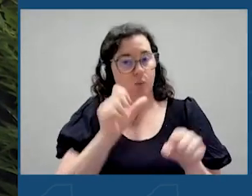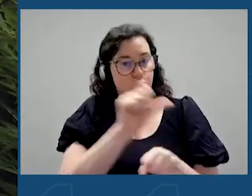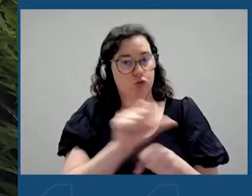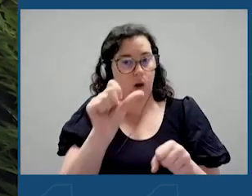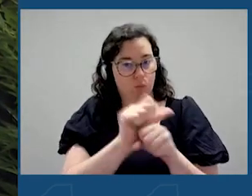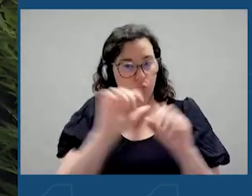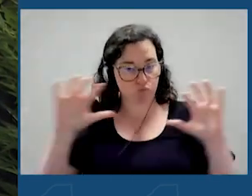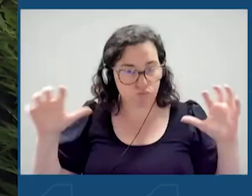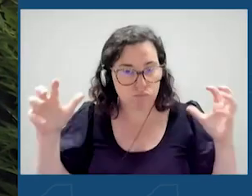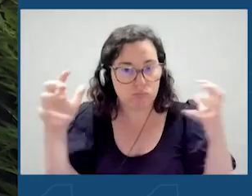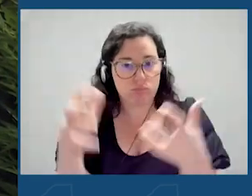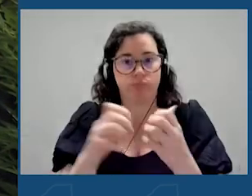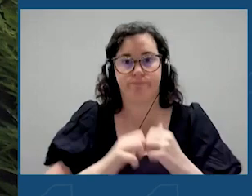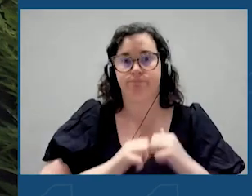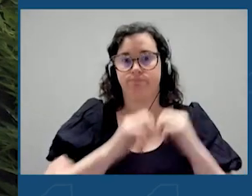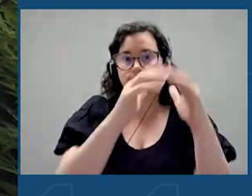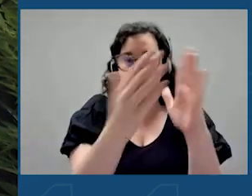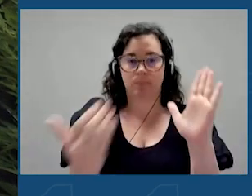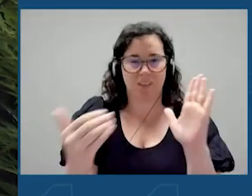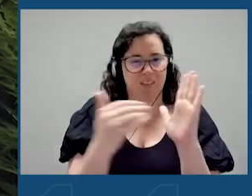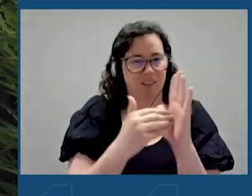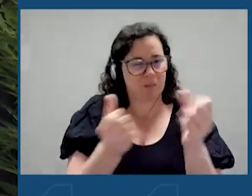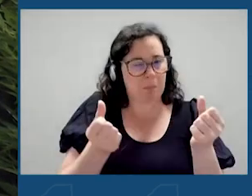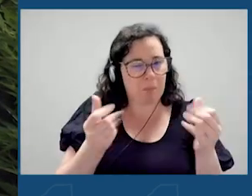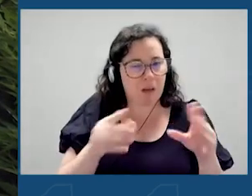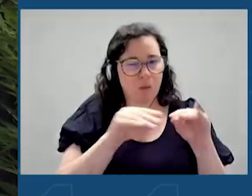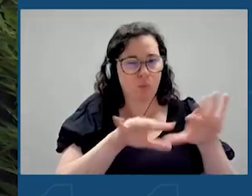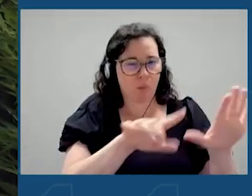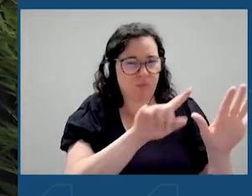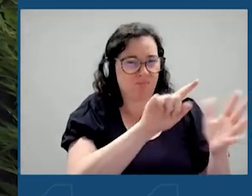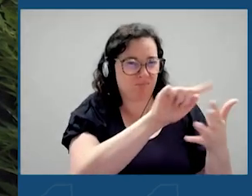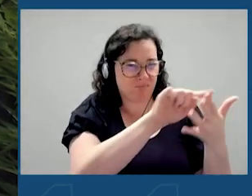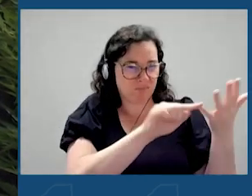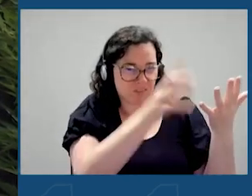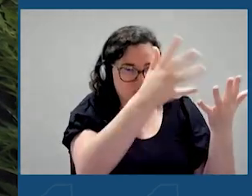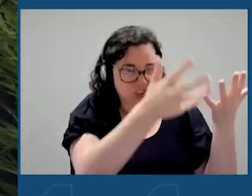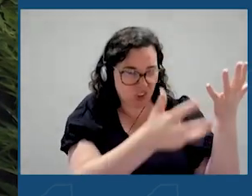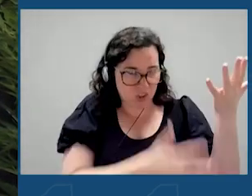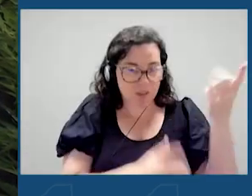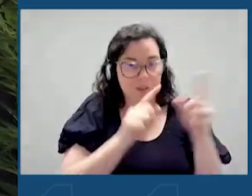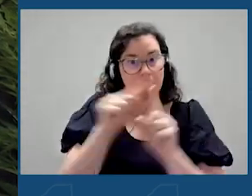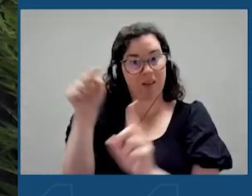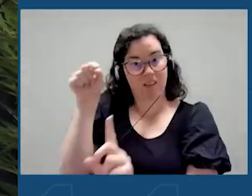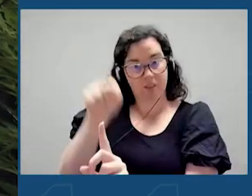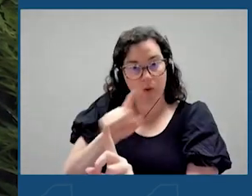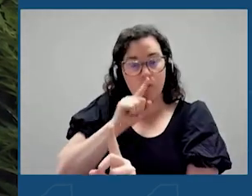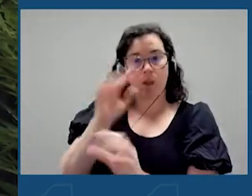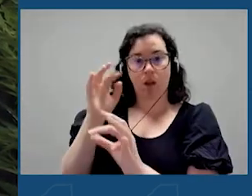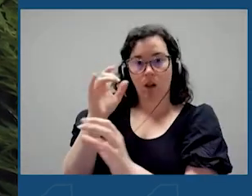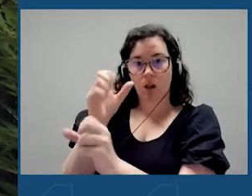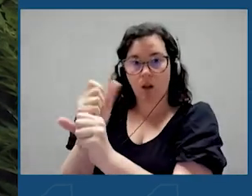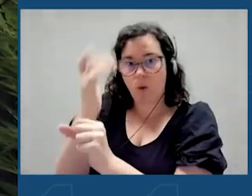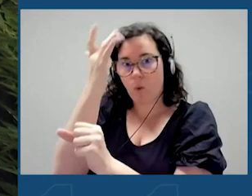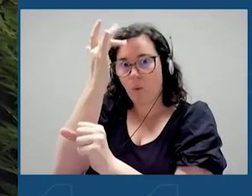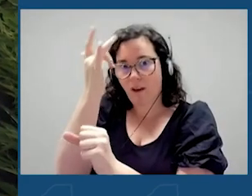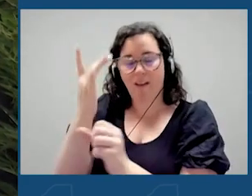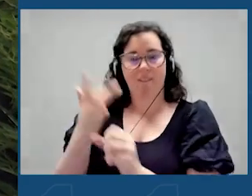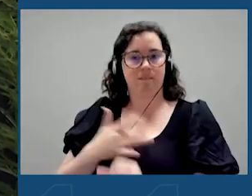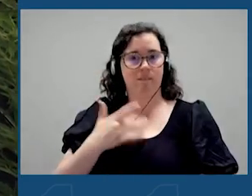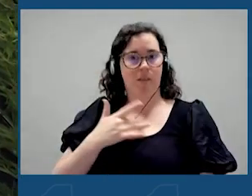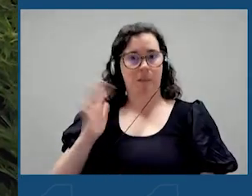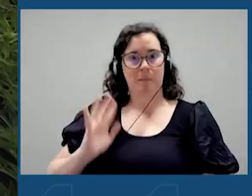That's been something we've done in a number of properties. But here, I think that's what really drew us to this site, is we really felt there was something here